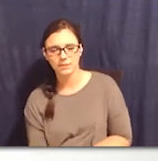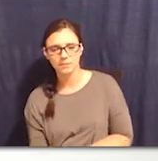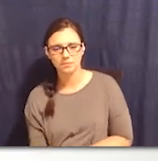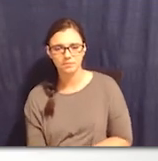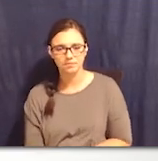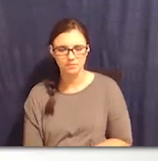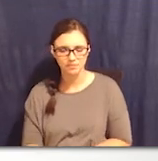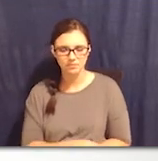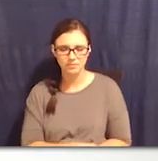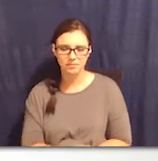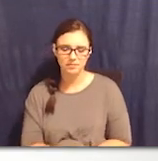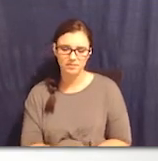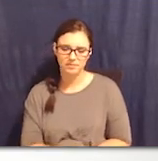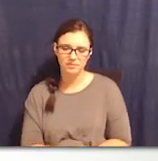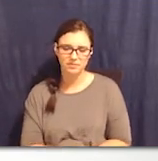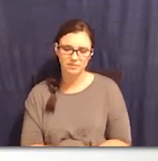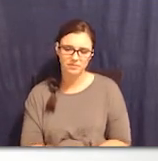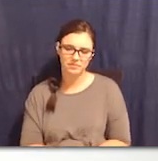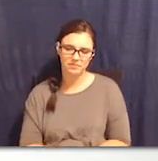Korean.